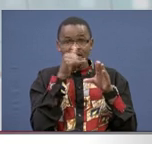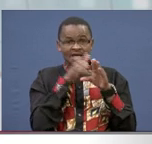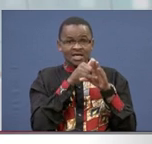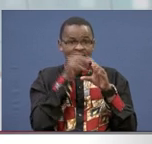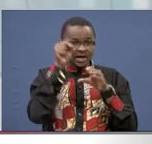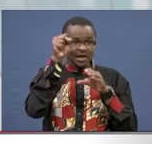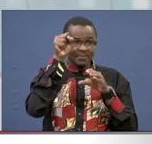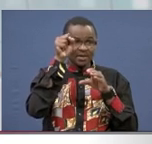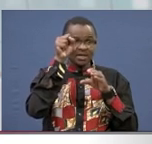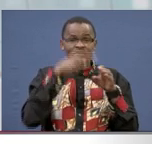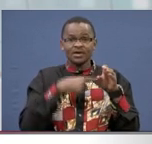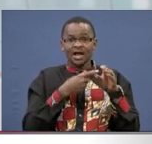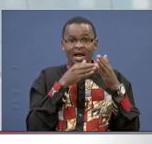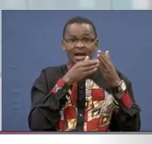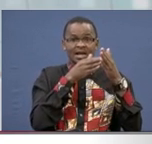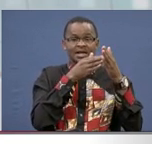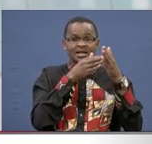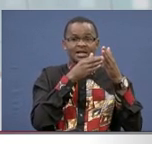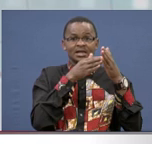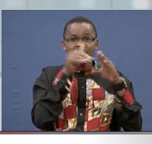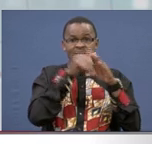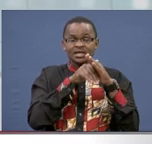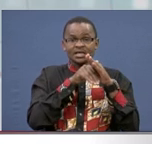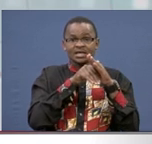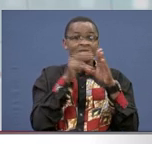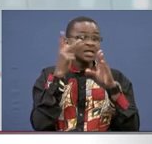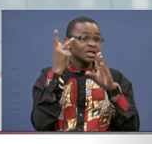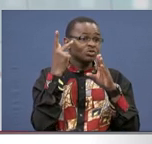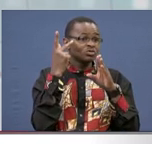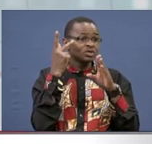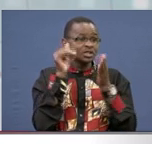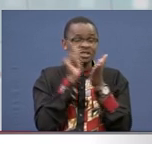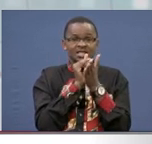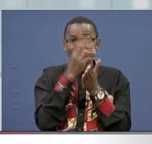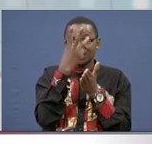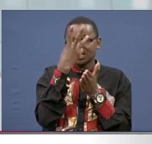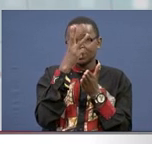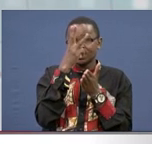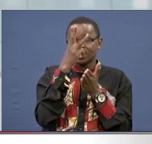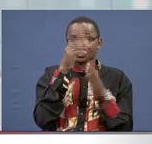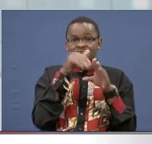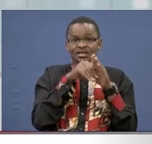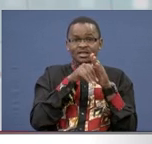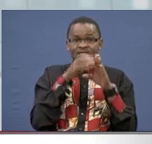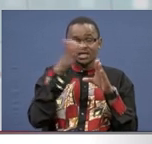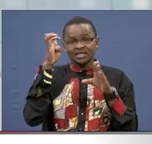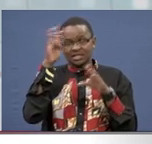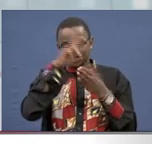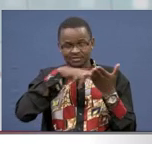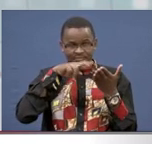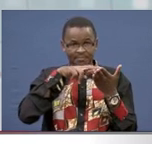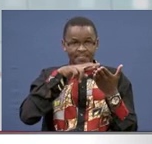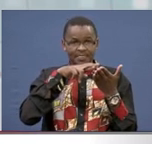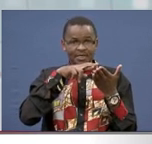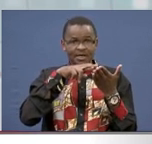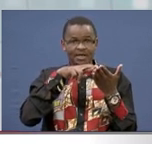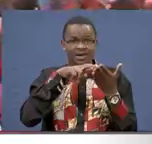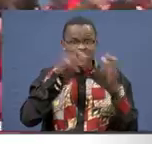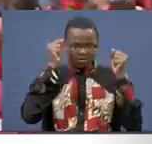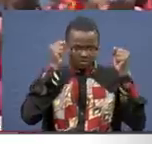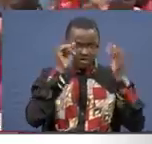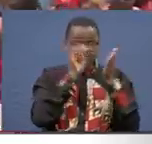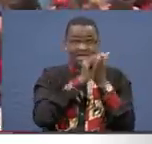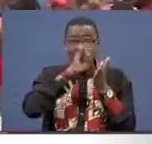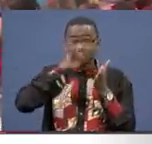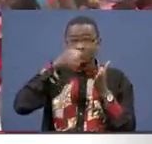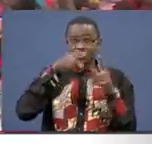campaign tour have led an onslaught in Kitui County in their three-day tour in the eastern region. Exuding confidence that Jubilee